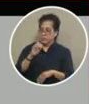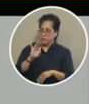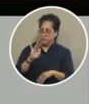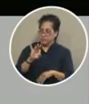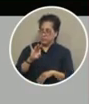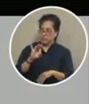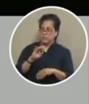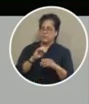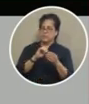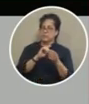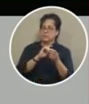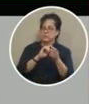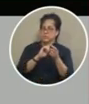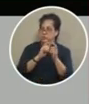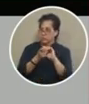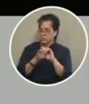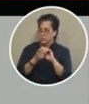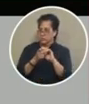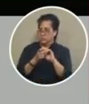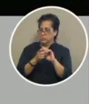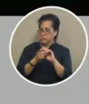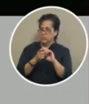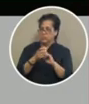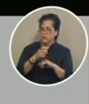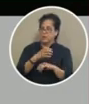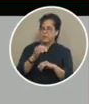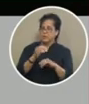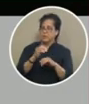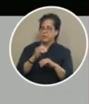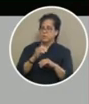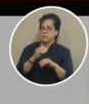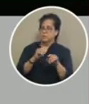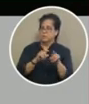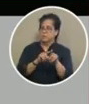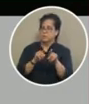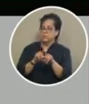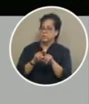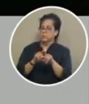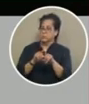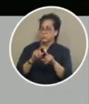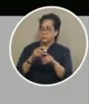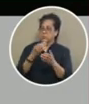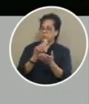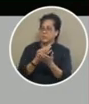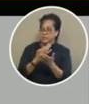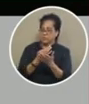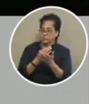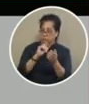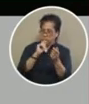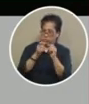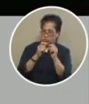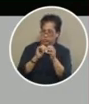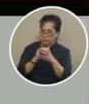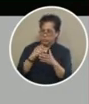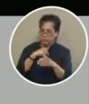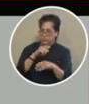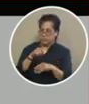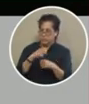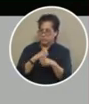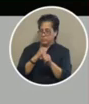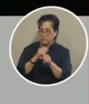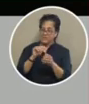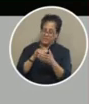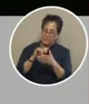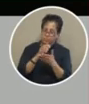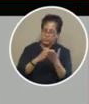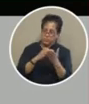the adjustments we've had to make, not only with life-saving measures, but also the financial adjustments that we'll be making that will be a part of this